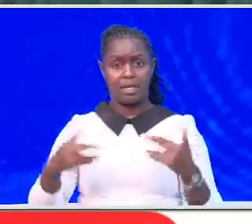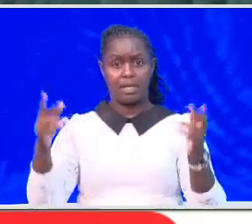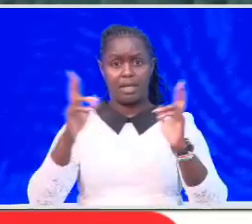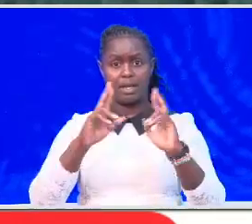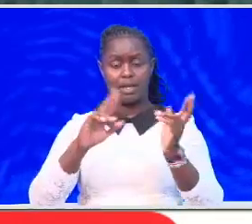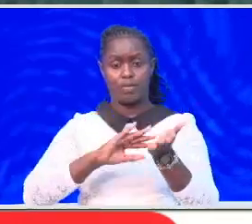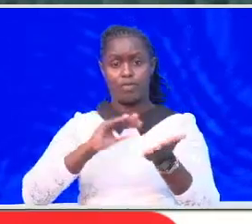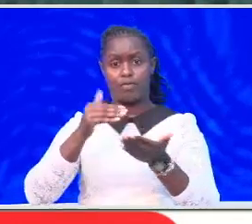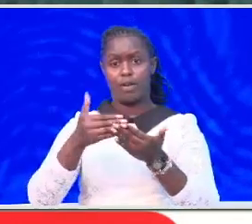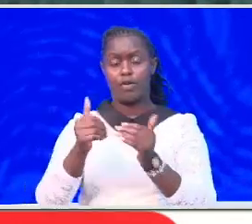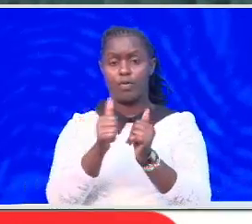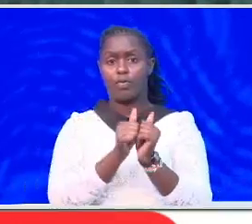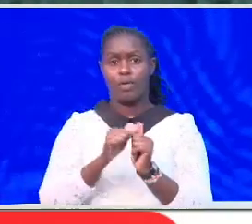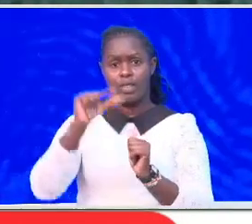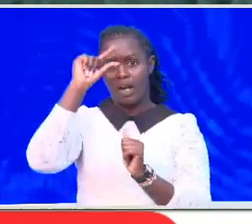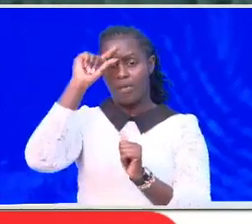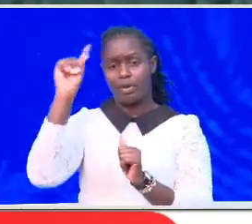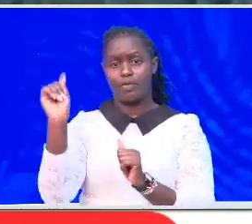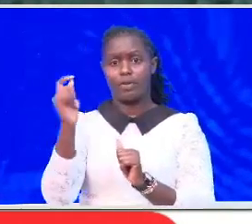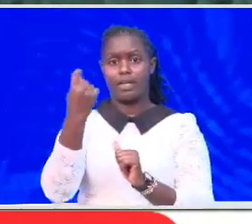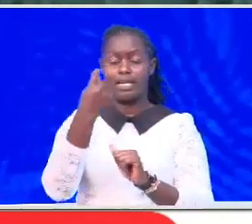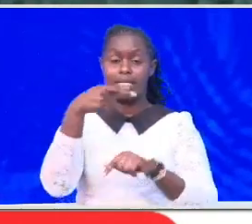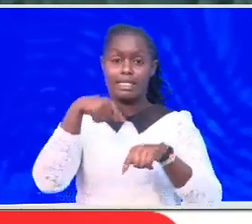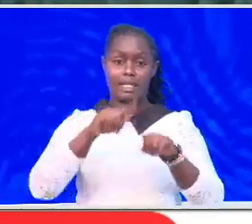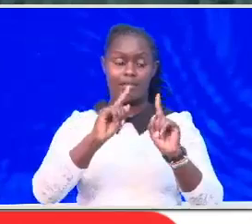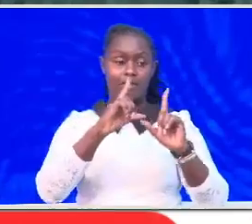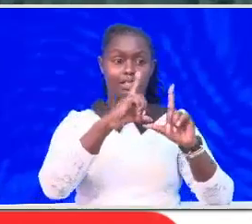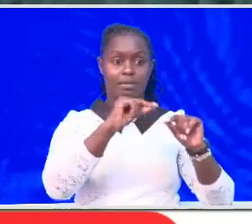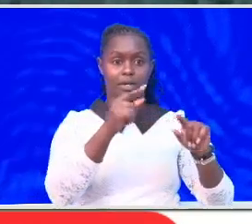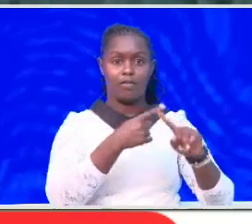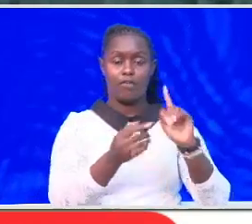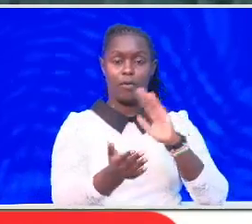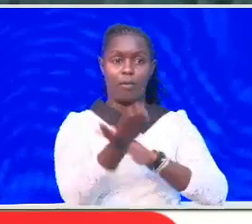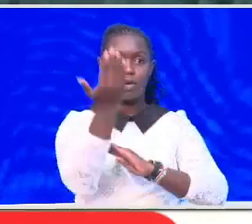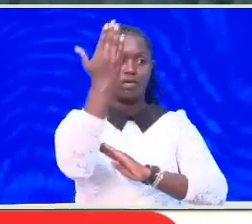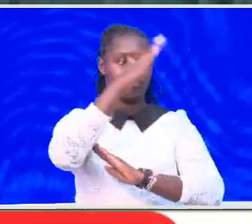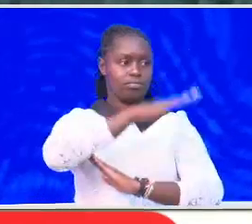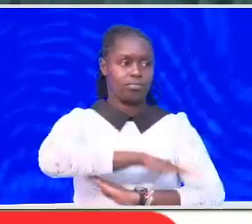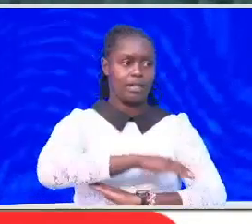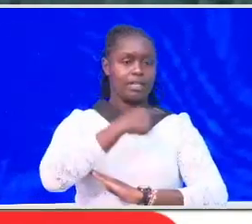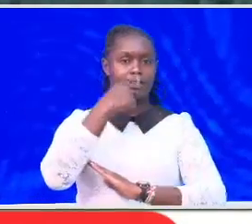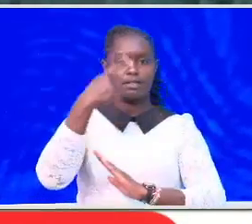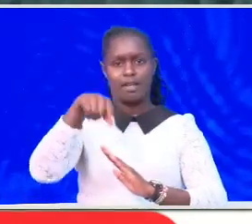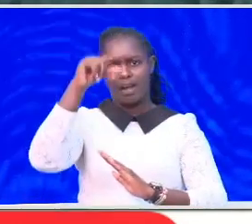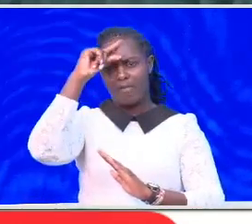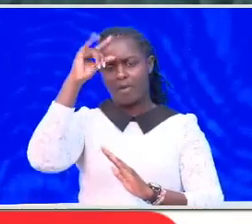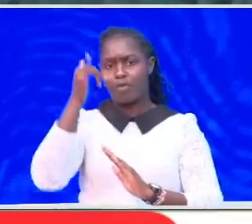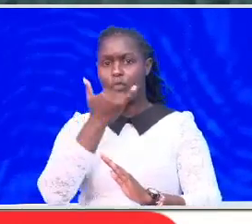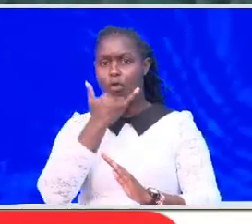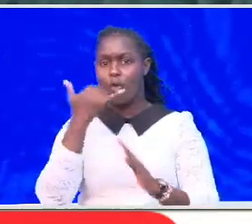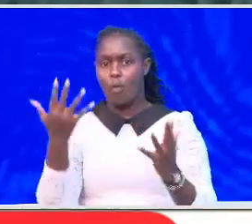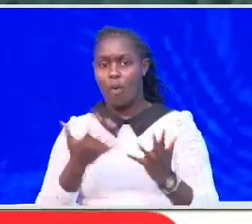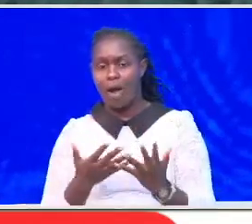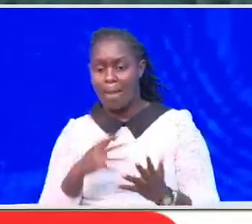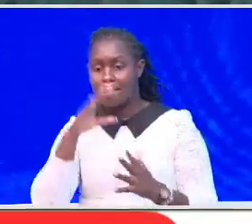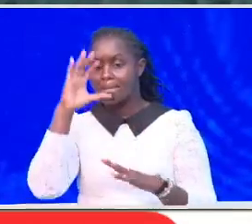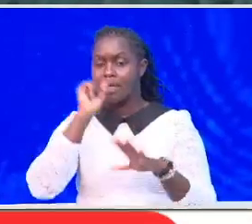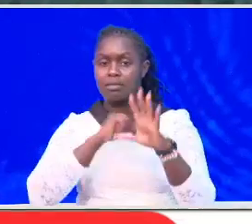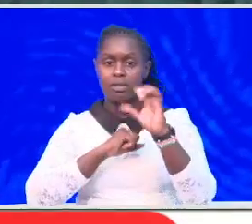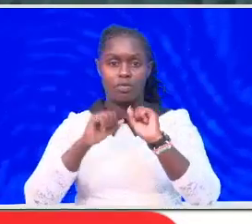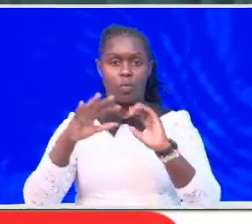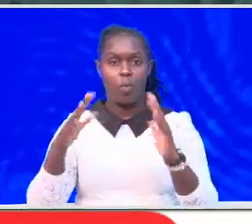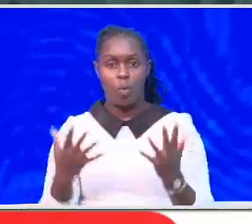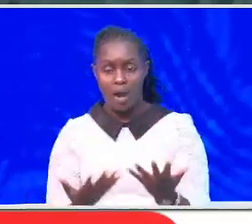na serikali ya Kenya. Awe anatoa statement kutoka asubuhi mpaka jioni, hii serikali imekosa hapa, hii serikali haijafanya hii, hii